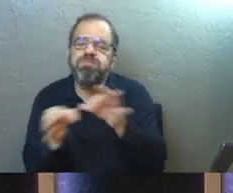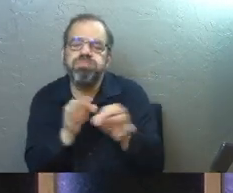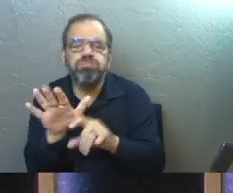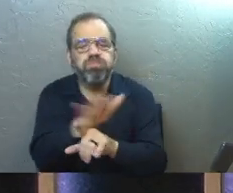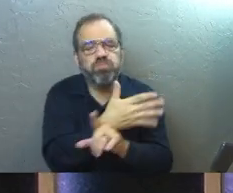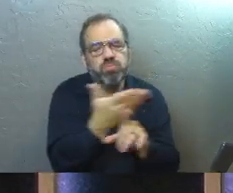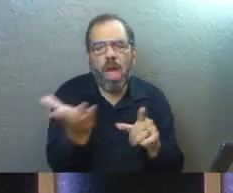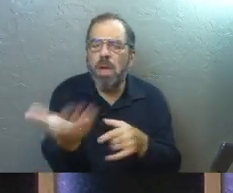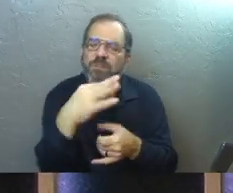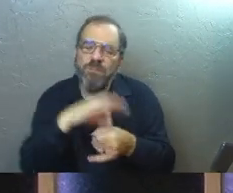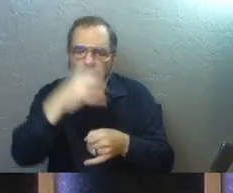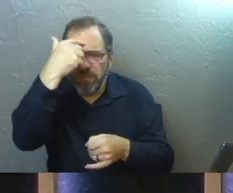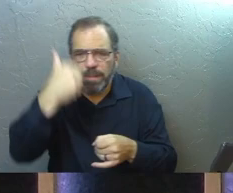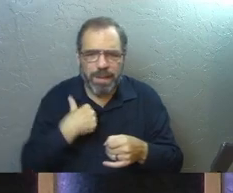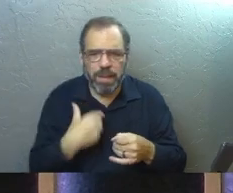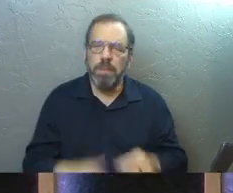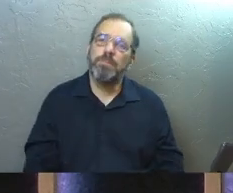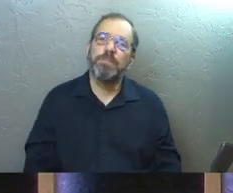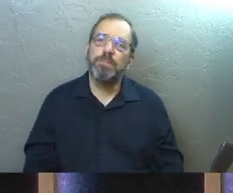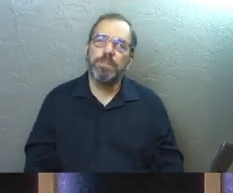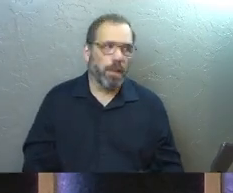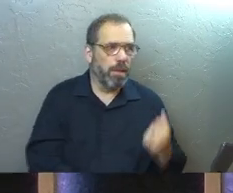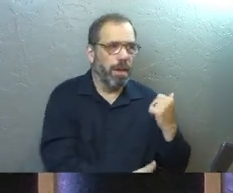They're trying to get your vote. They're trying.